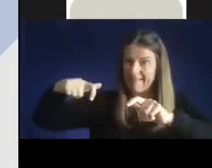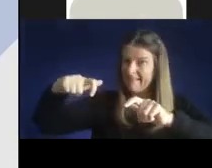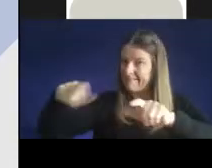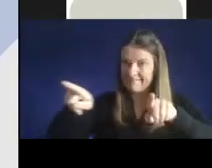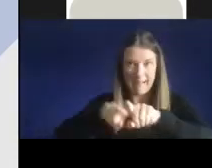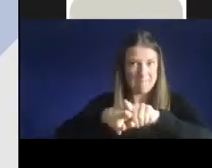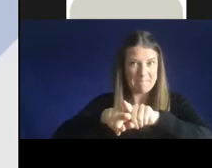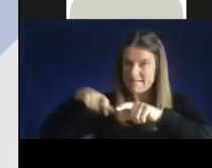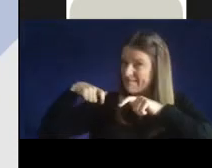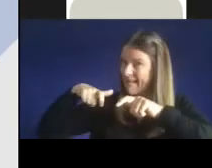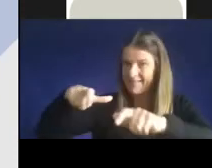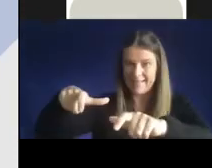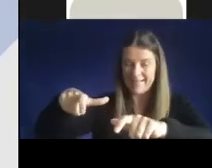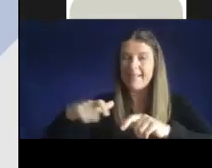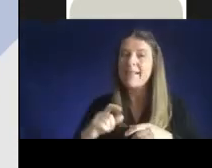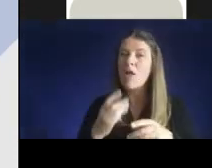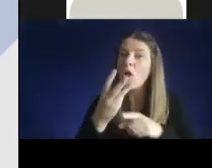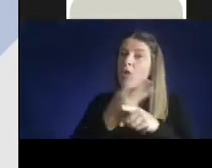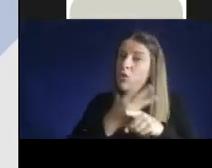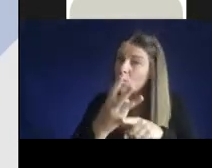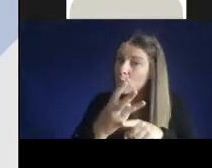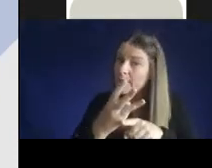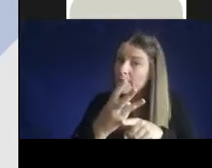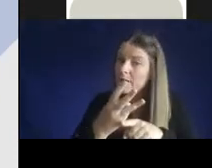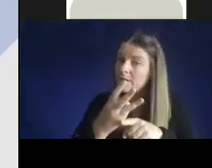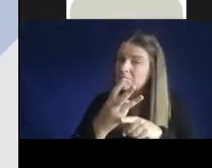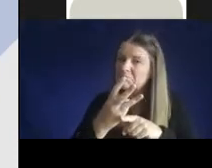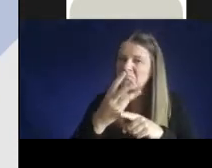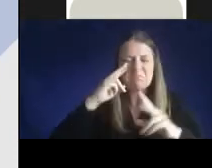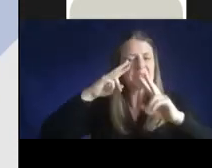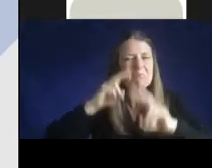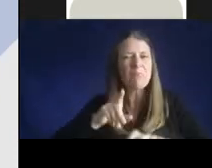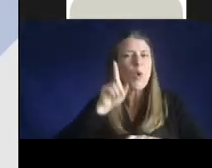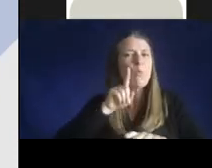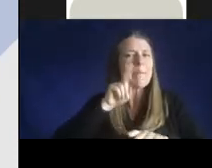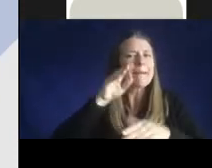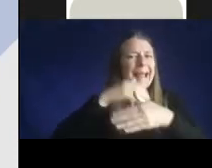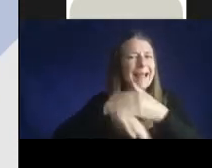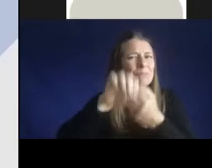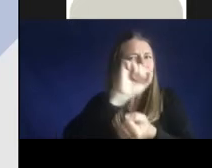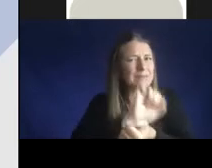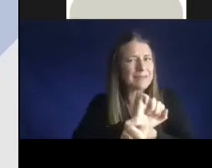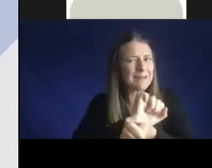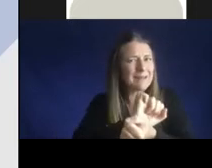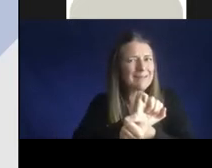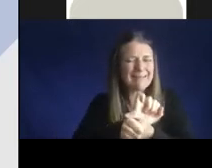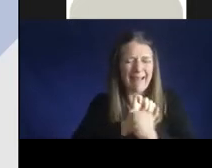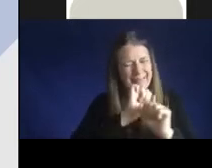In my third, we began talking about women in prison and their relationship to their families.